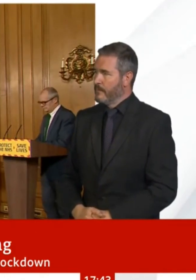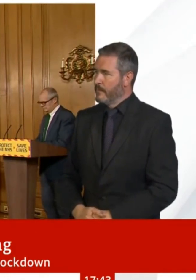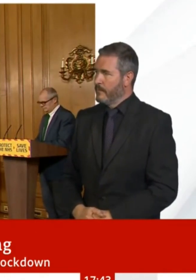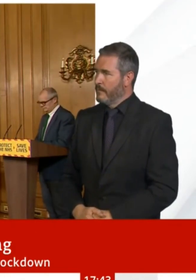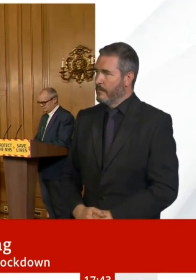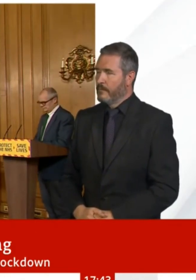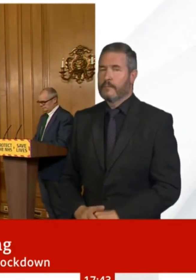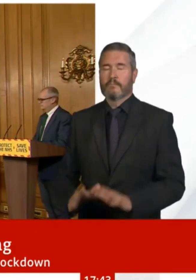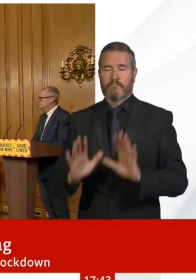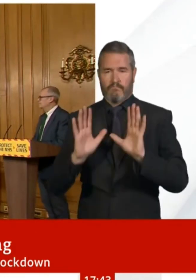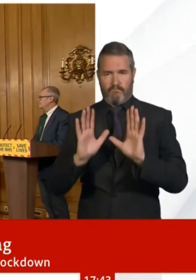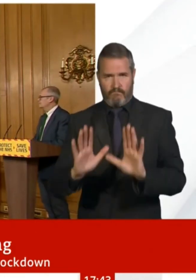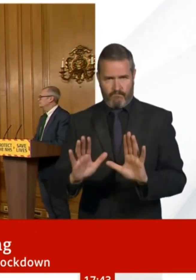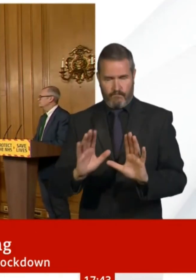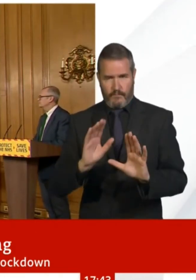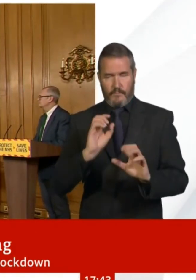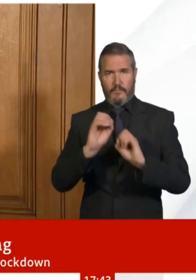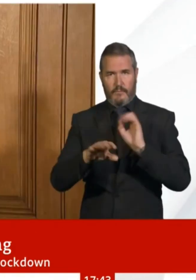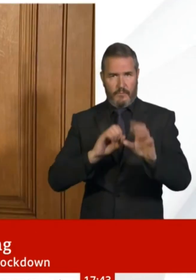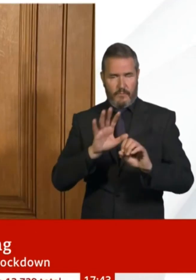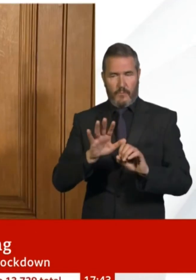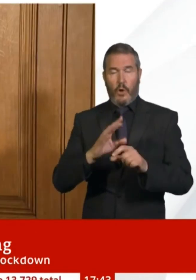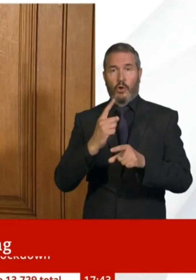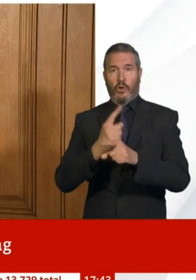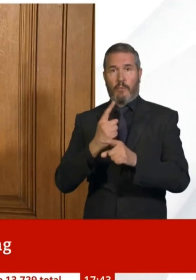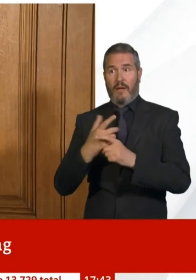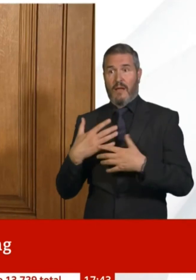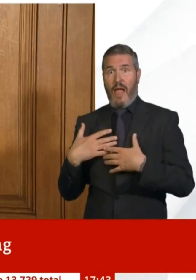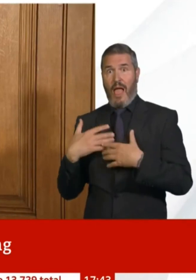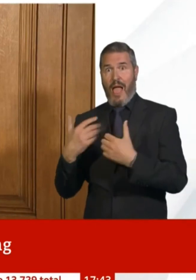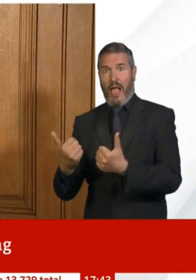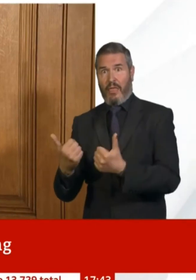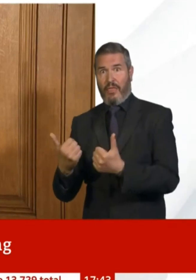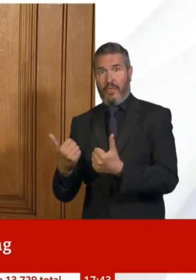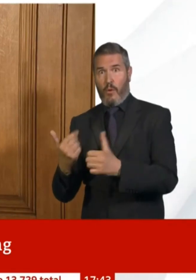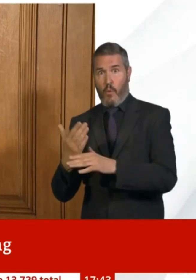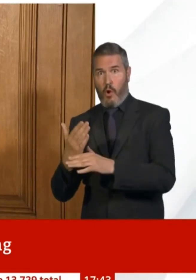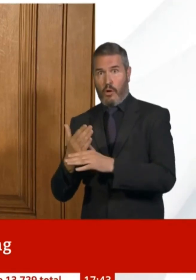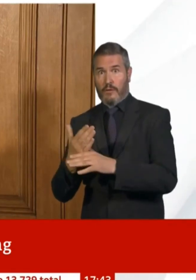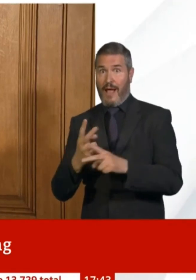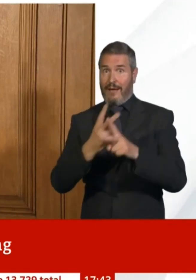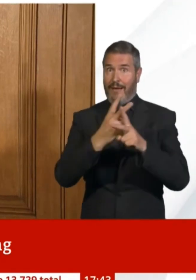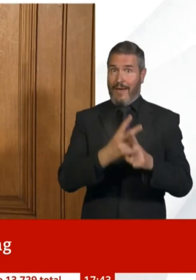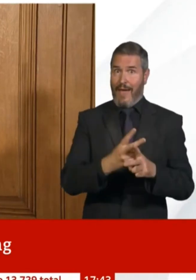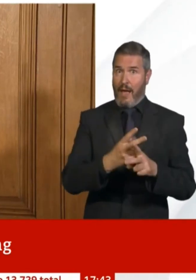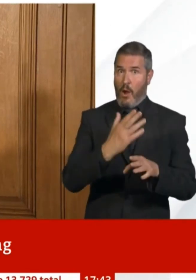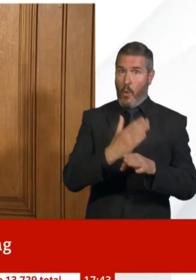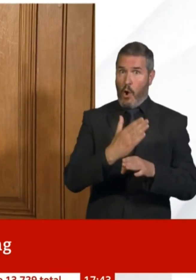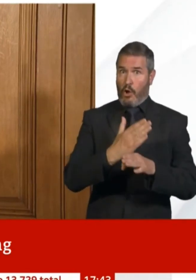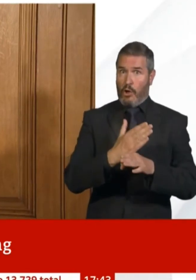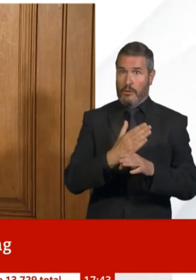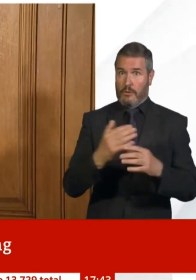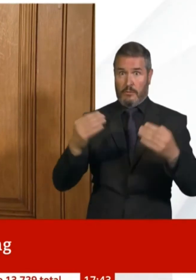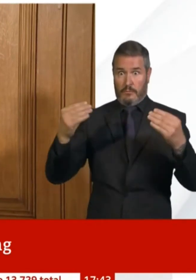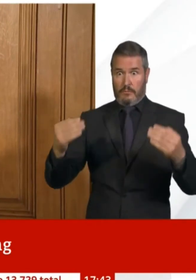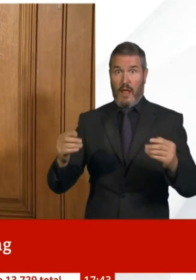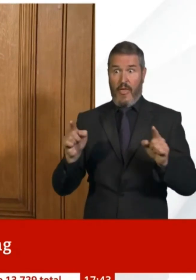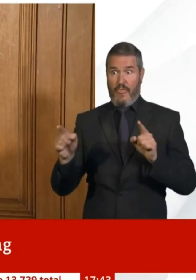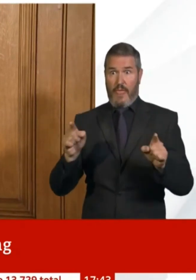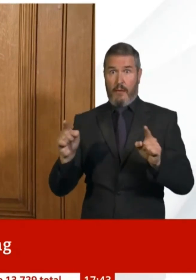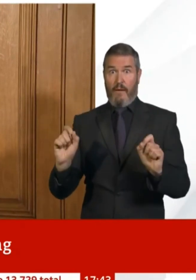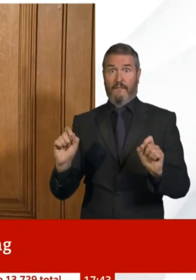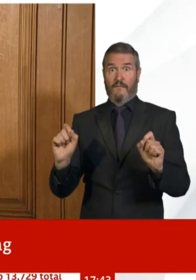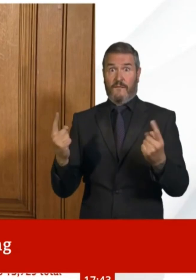if there was ever a competition between healthcare workers and care workers in the front line, and people